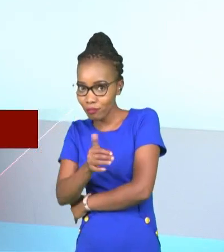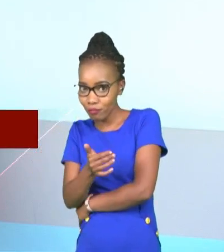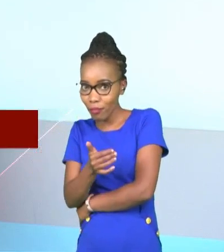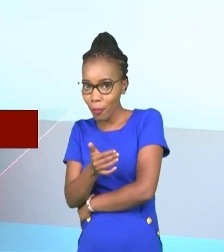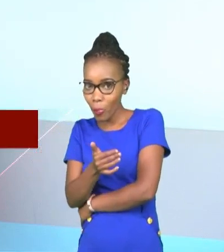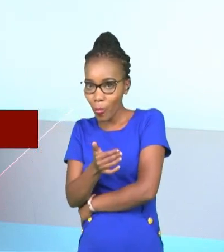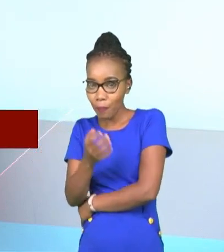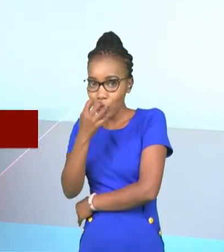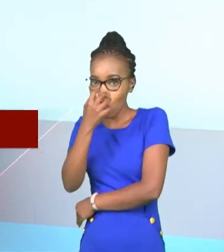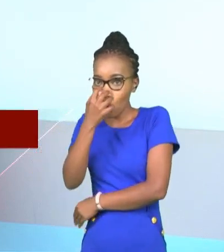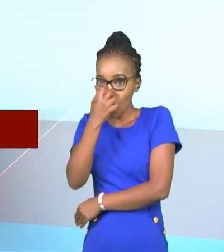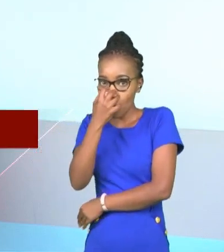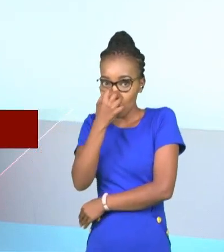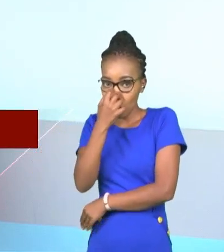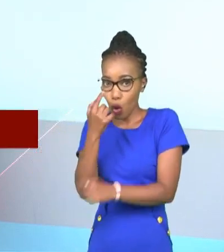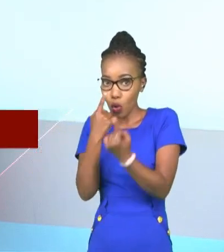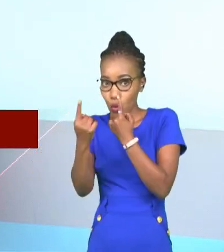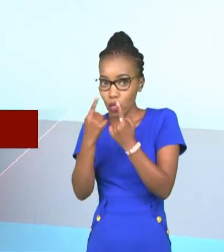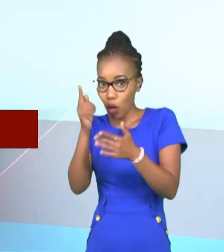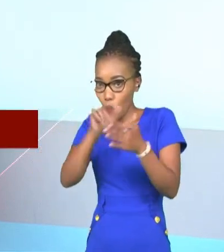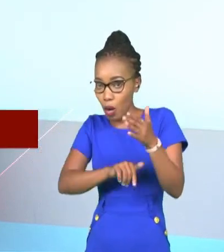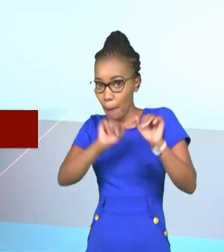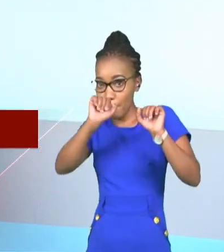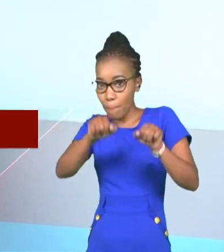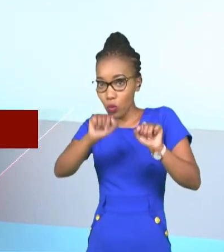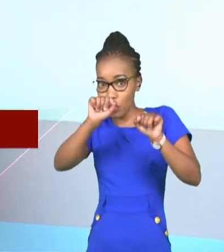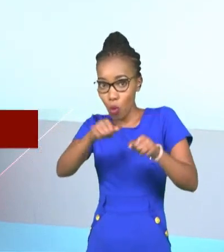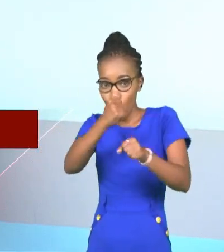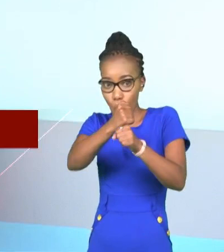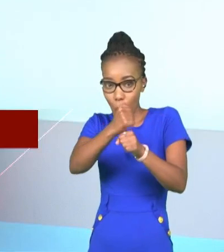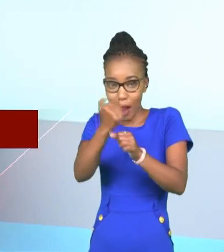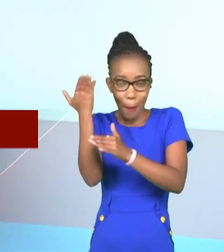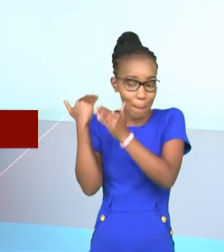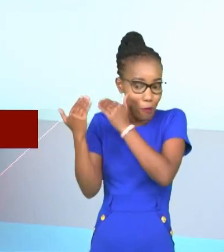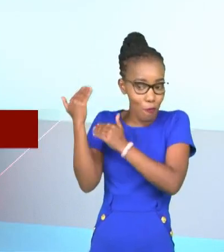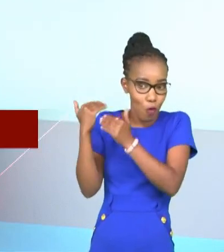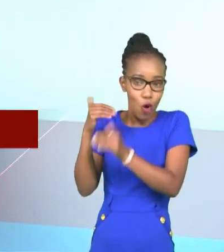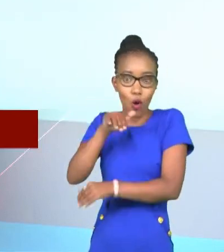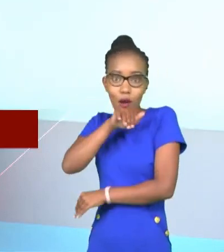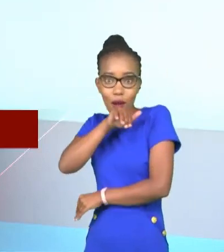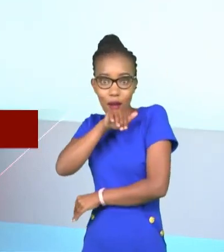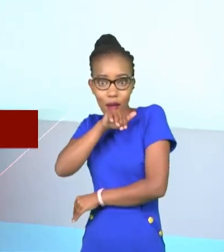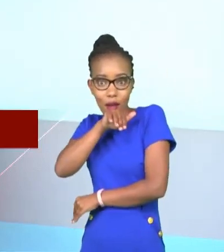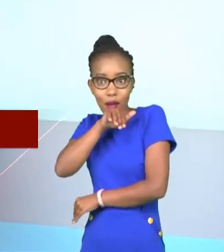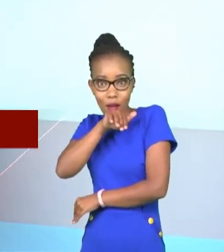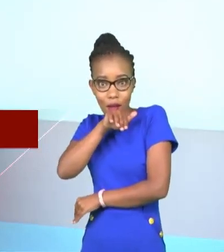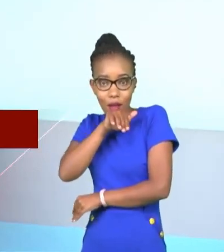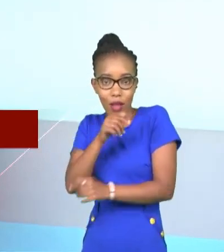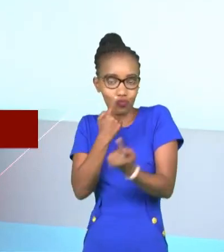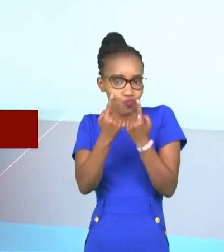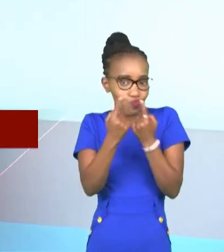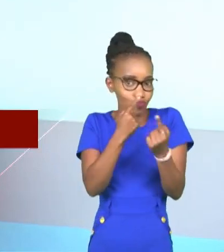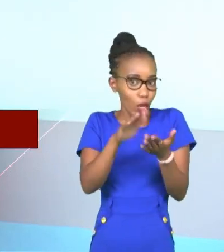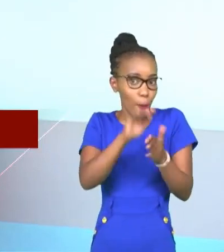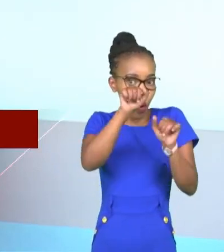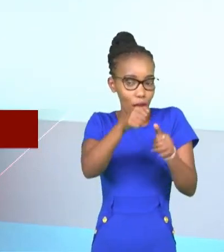the Deputy President William Ruto hitting out possibilities of working with the former Premier Raila Odinga. We have so much to talk about this evening. And